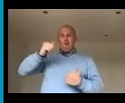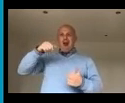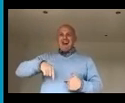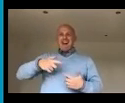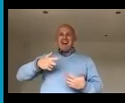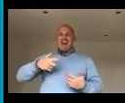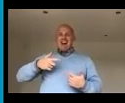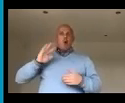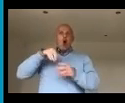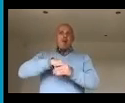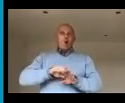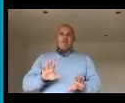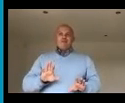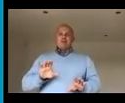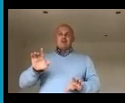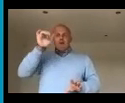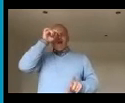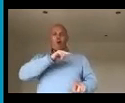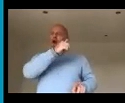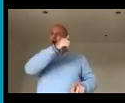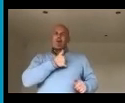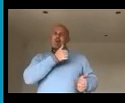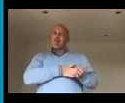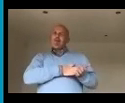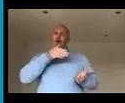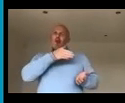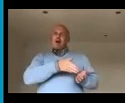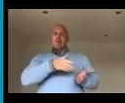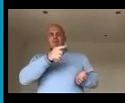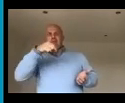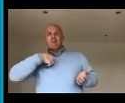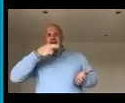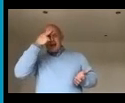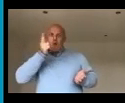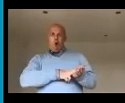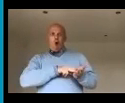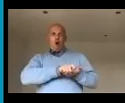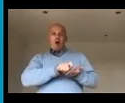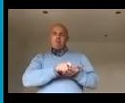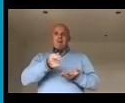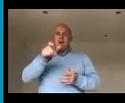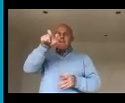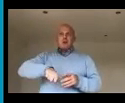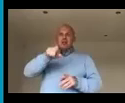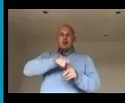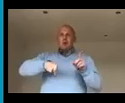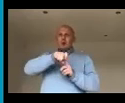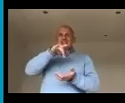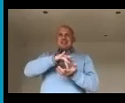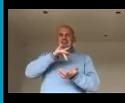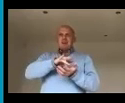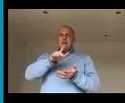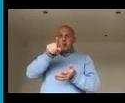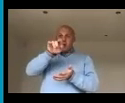isn't part of it and can vouch for you. So it might be somebody in the community centre where you hire a room, or a